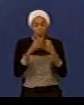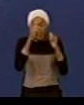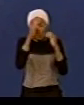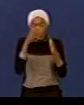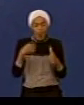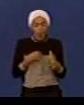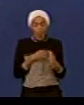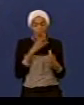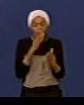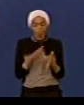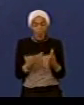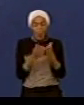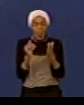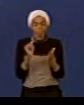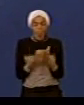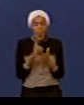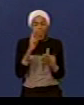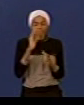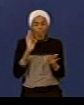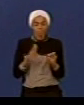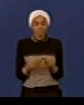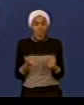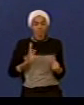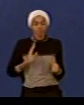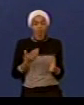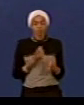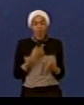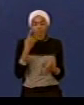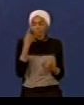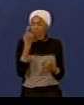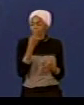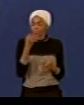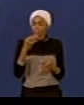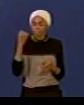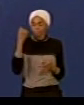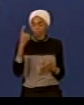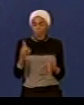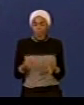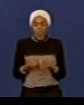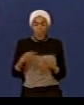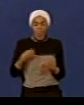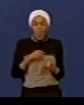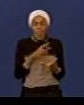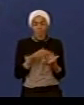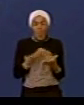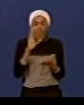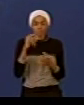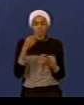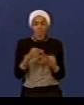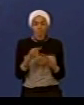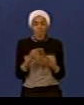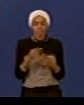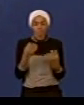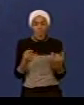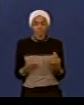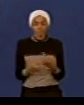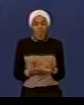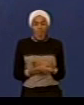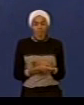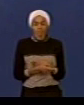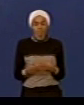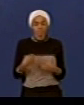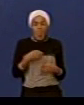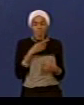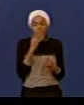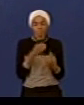you will open our eyes of understanding as we read your word today.